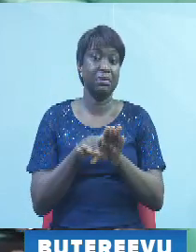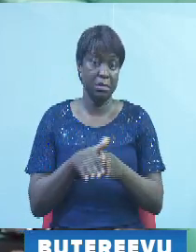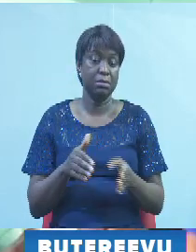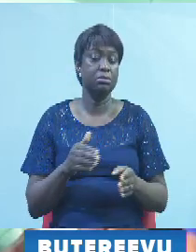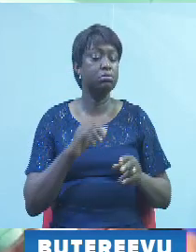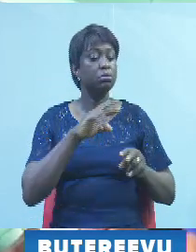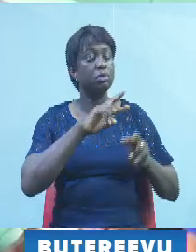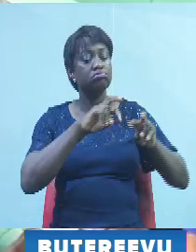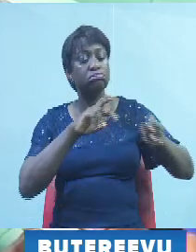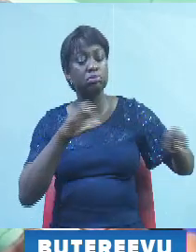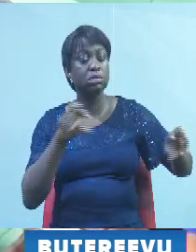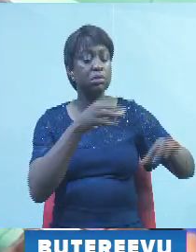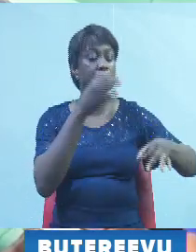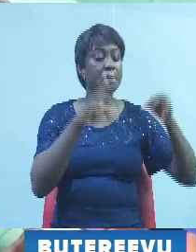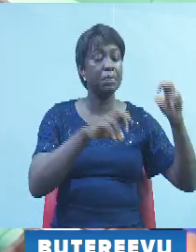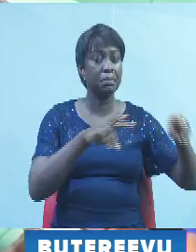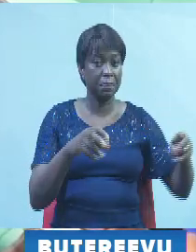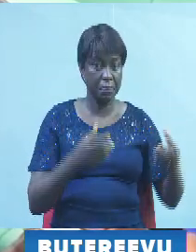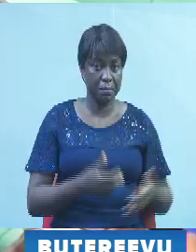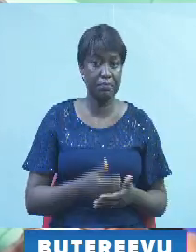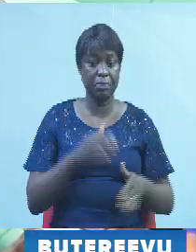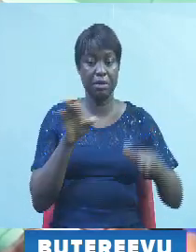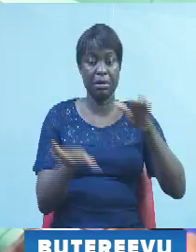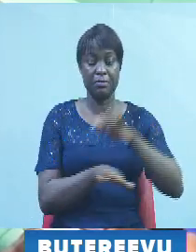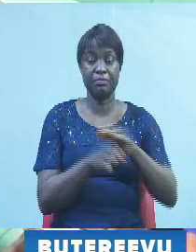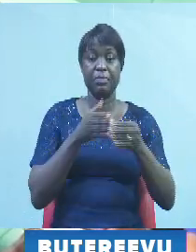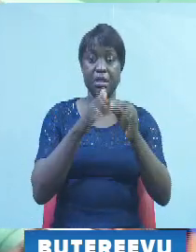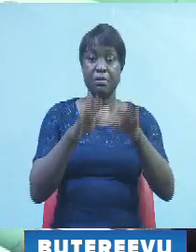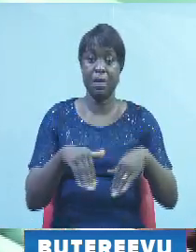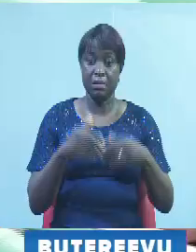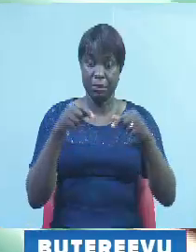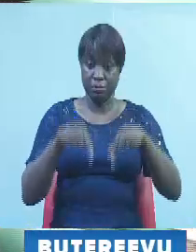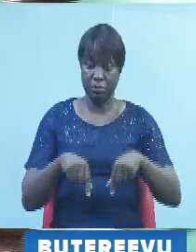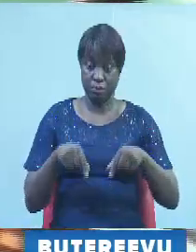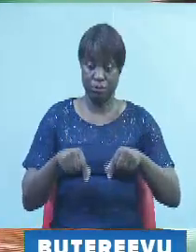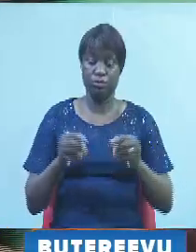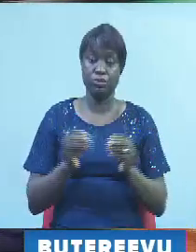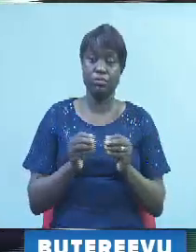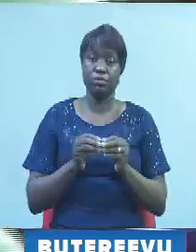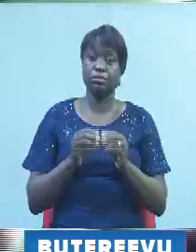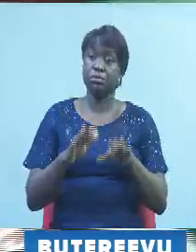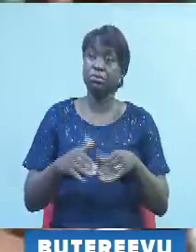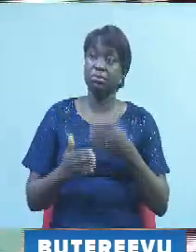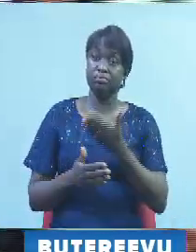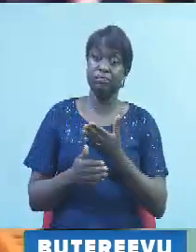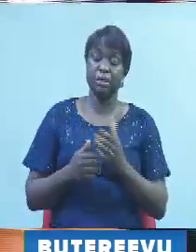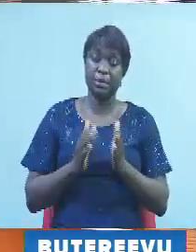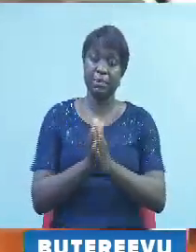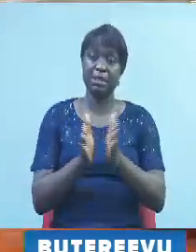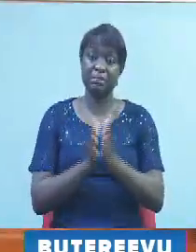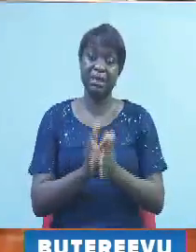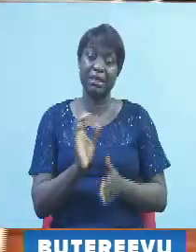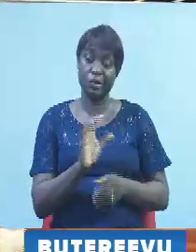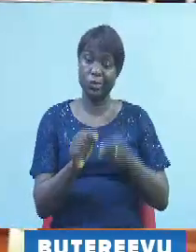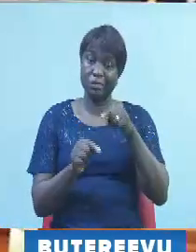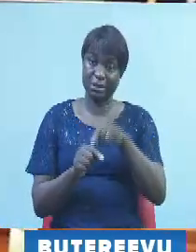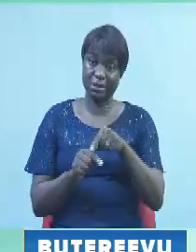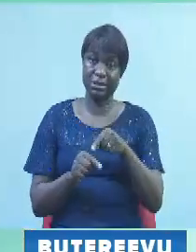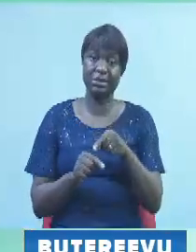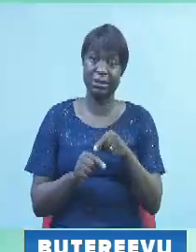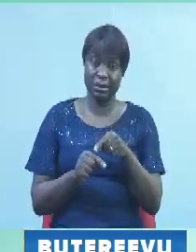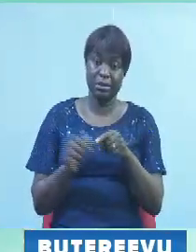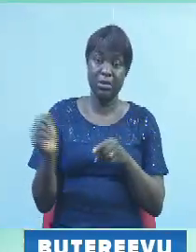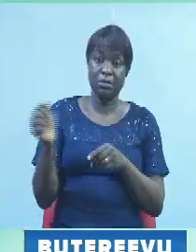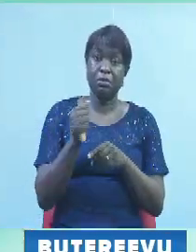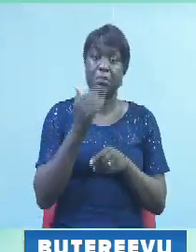amyuka omukozi w'ekikula eggwanga olukulu Thomas Taibwa bw'abadde aggulawo olutalo lwa Parliament olwaleero ategeeza nti akakiiko kano kagenda kukulembera omubaka wa